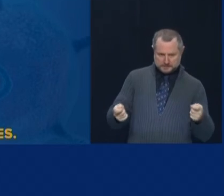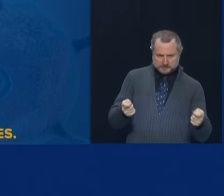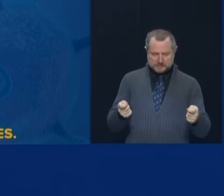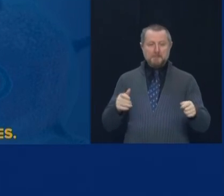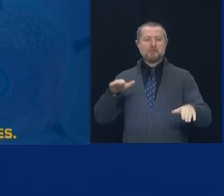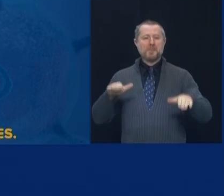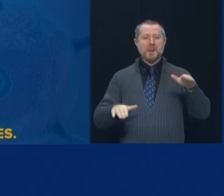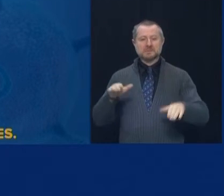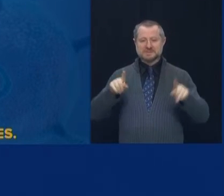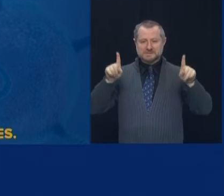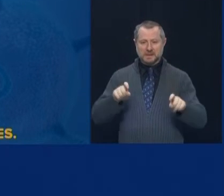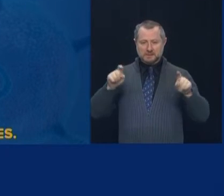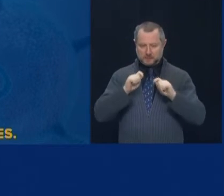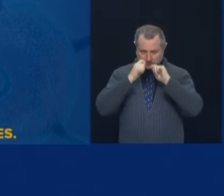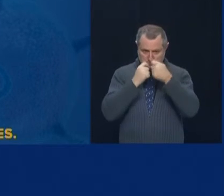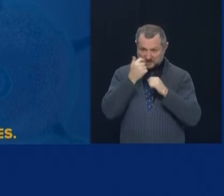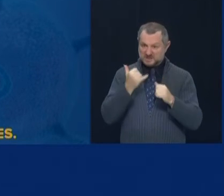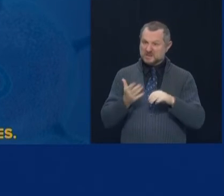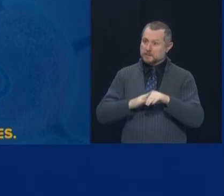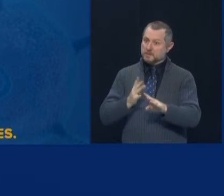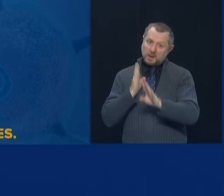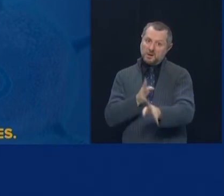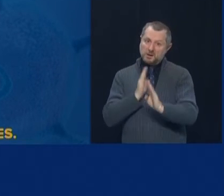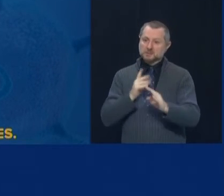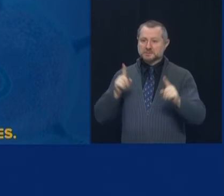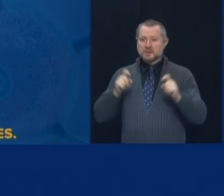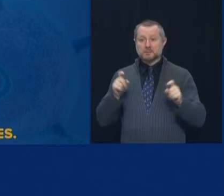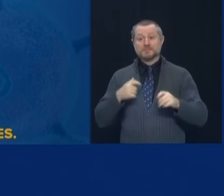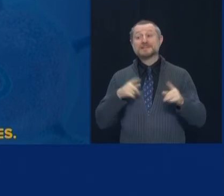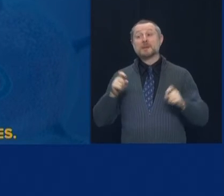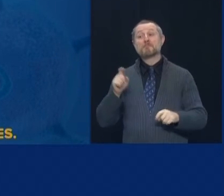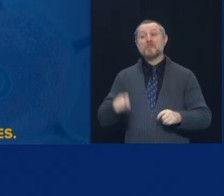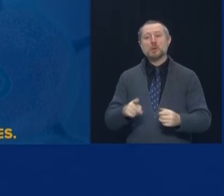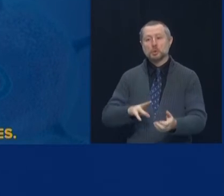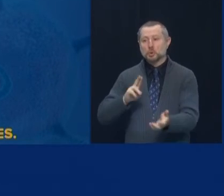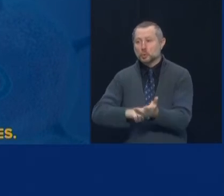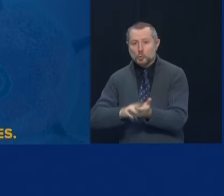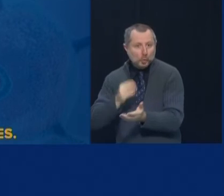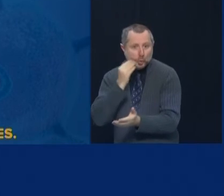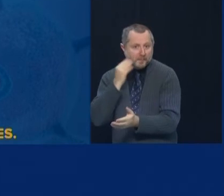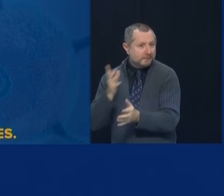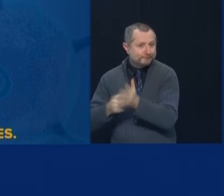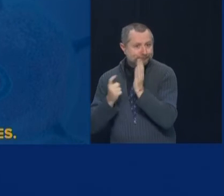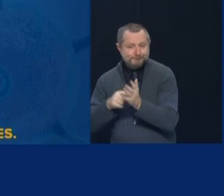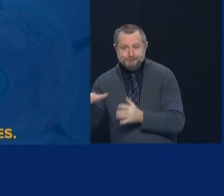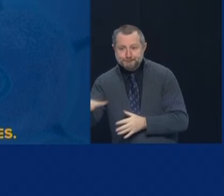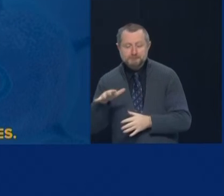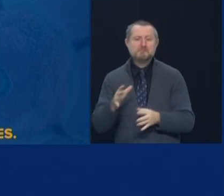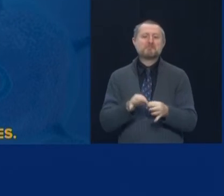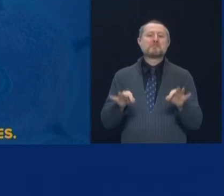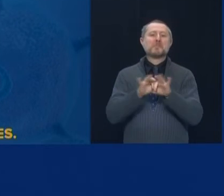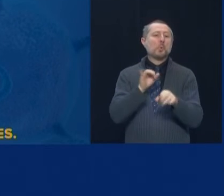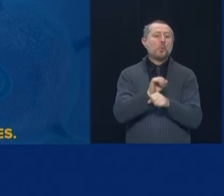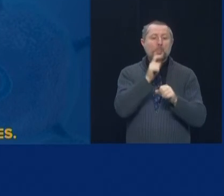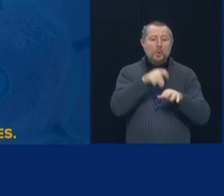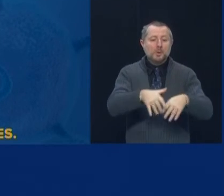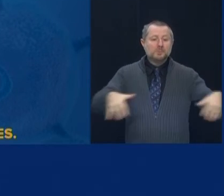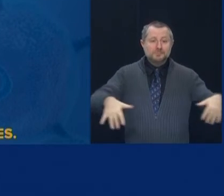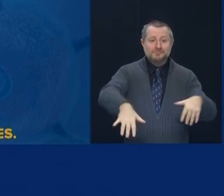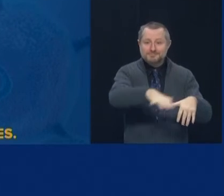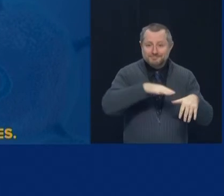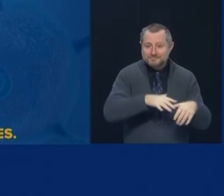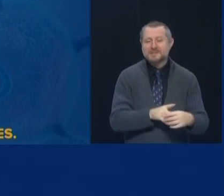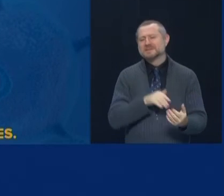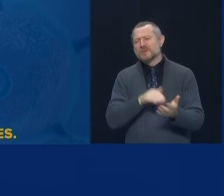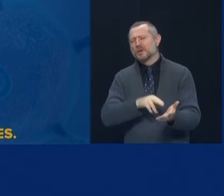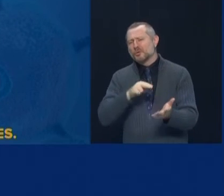testing. You have to test nursing homes, you have to test essential workers, you have to test